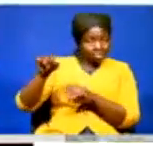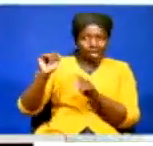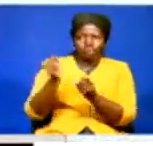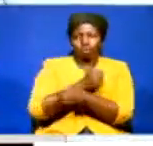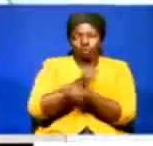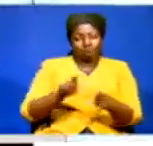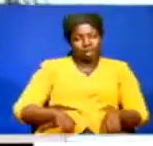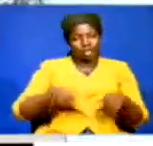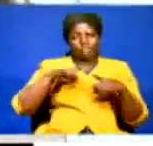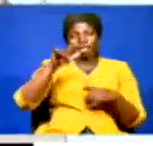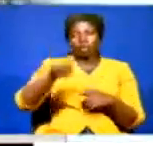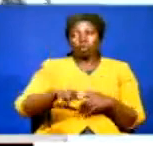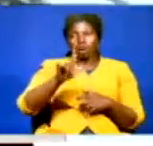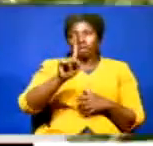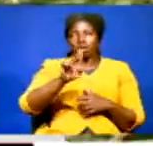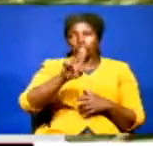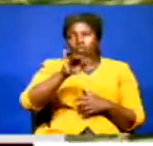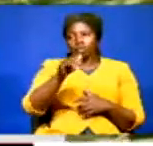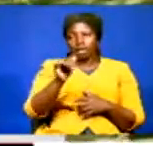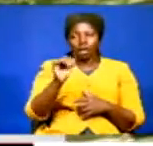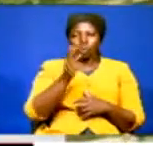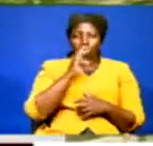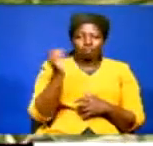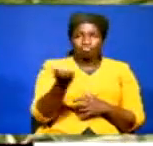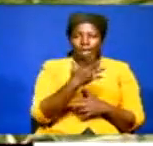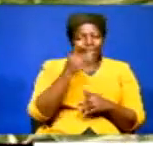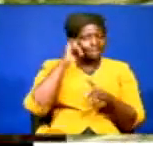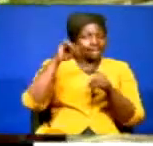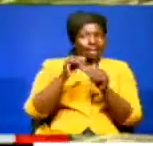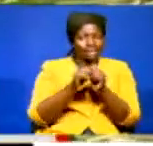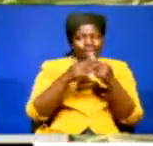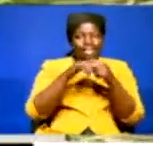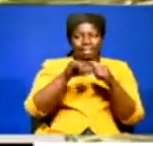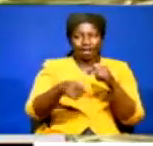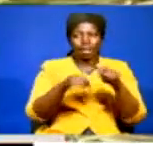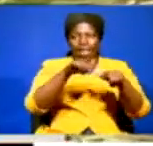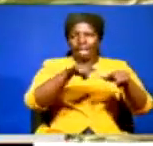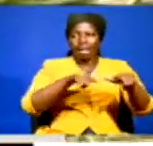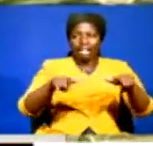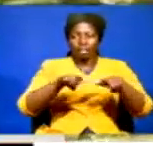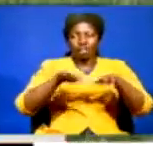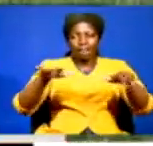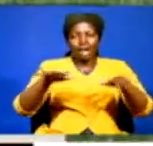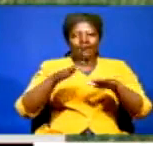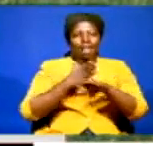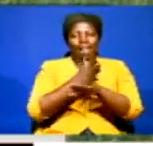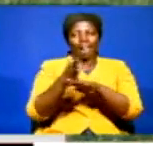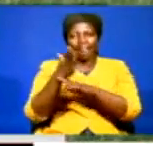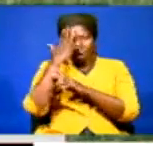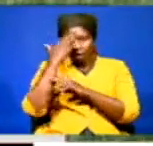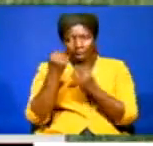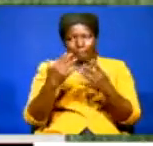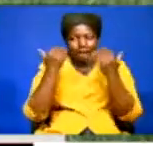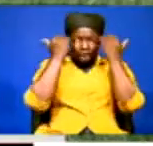Lower Kuja Irrigation Project targets 19,000 acres of land has faced delays due to the many court cases related to